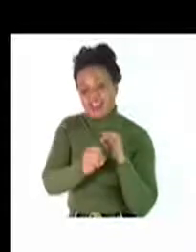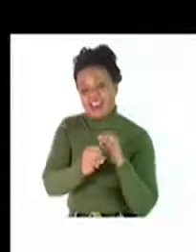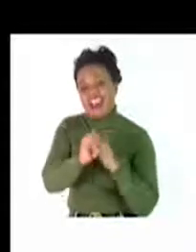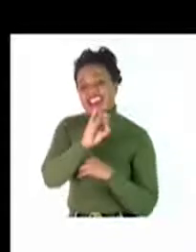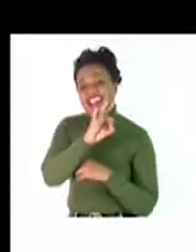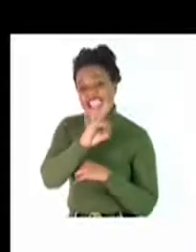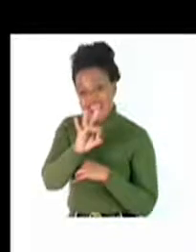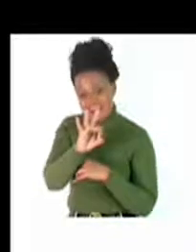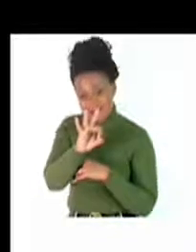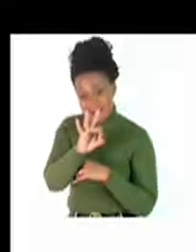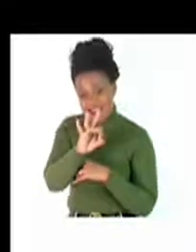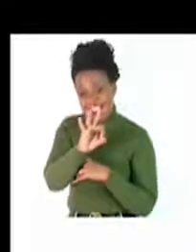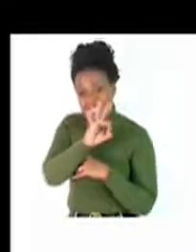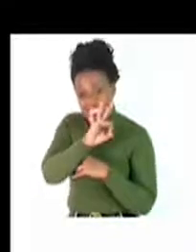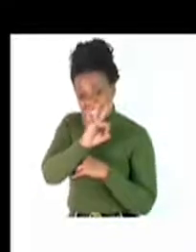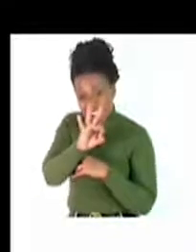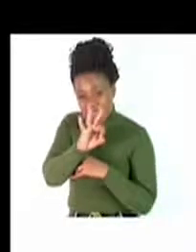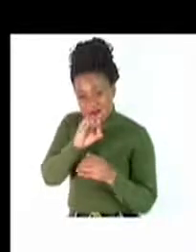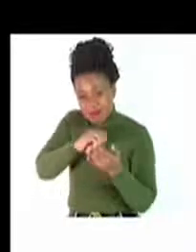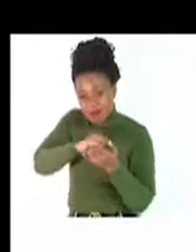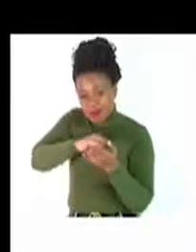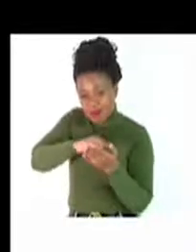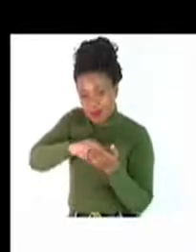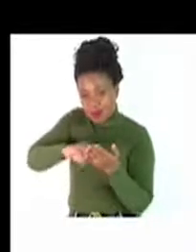we take away the F and add